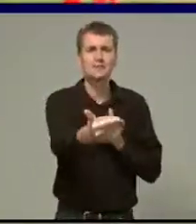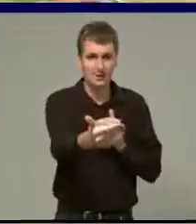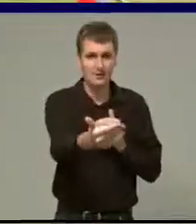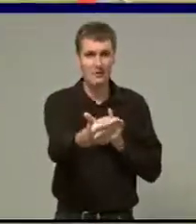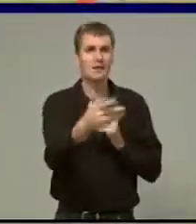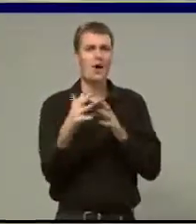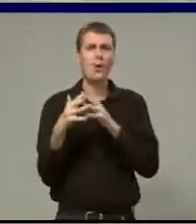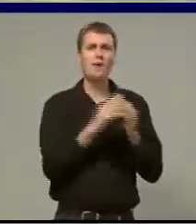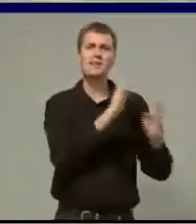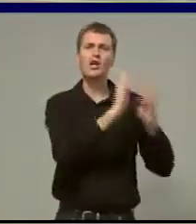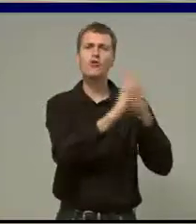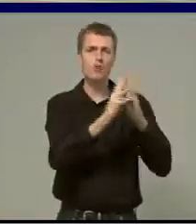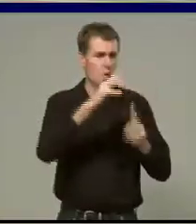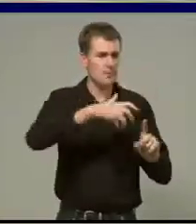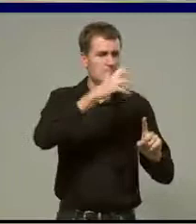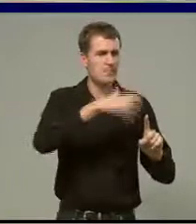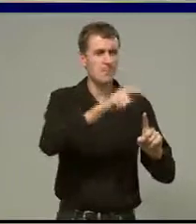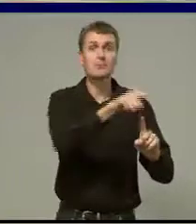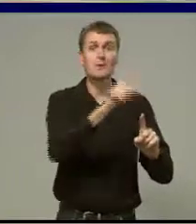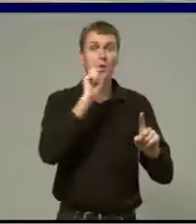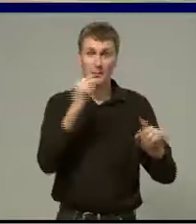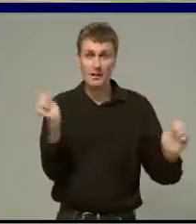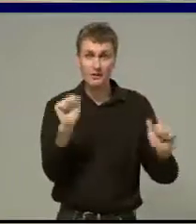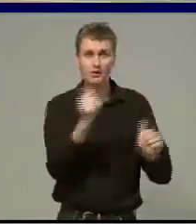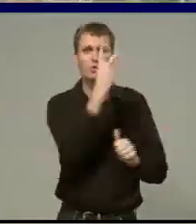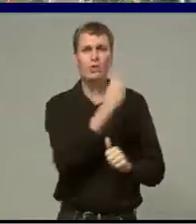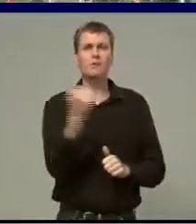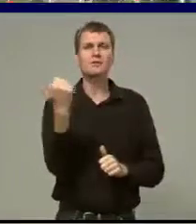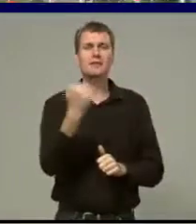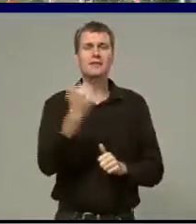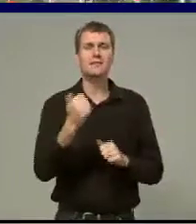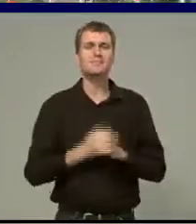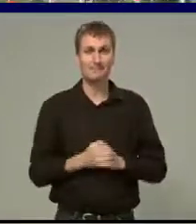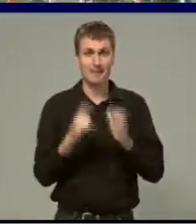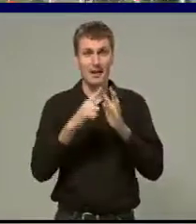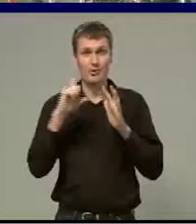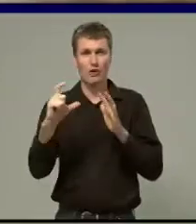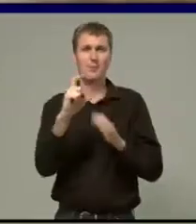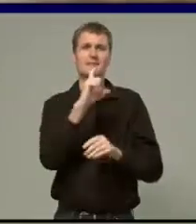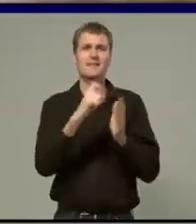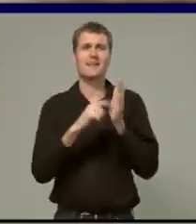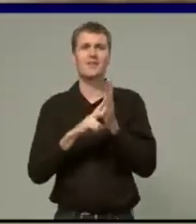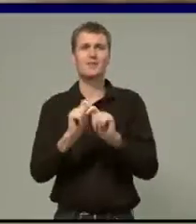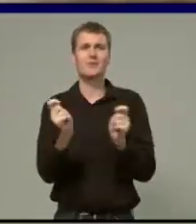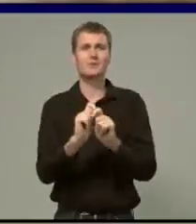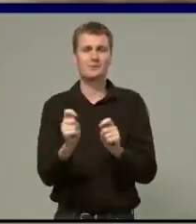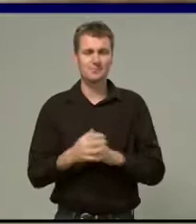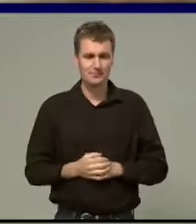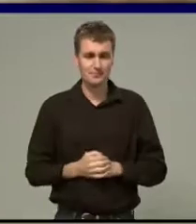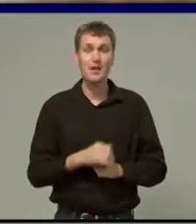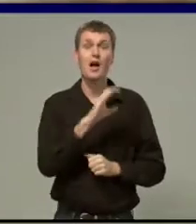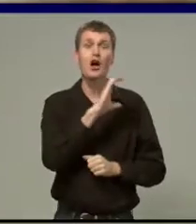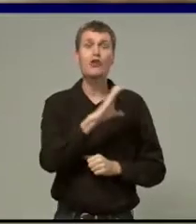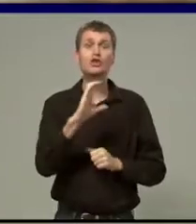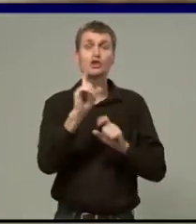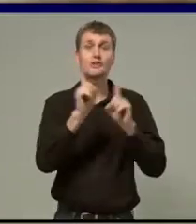the Western Corridor, which is due to be finished in 2016. Emma Cropper, CTV News. The Christchurch City Mission is starting